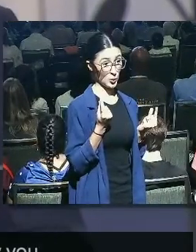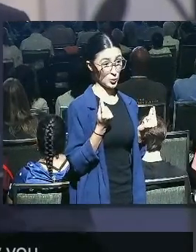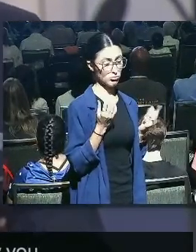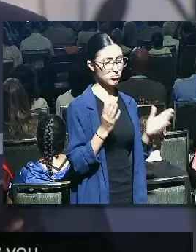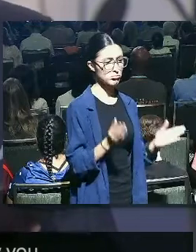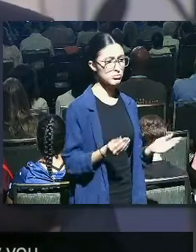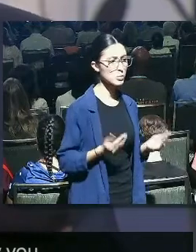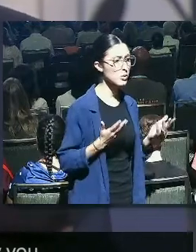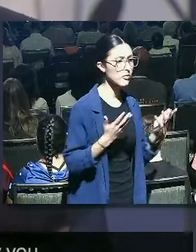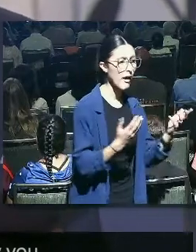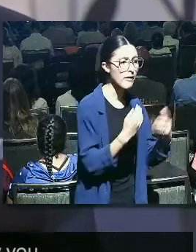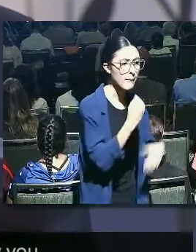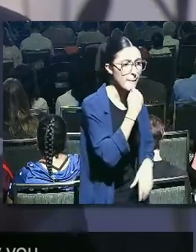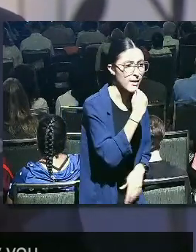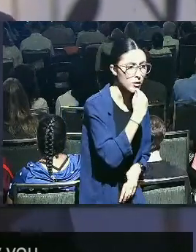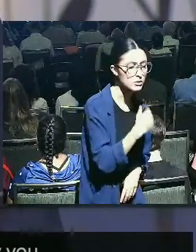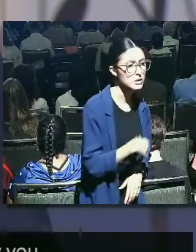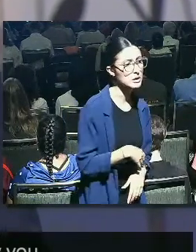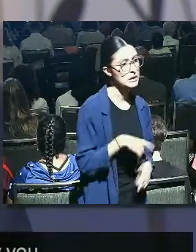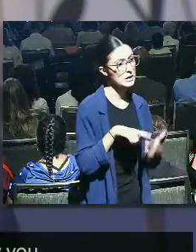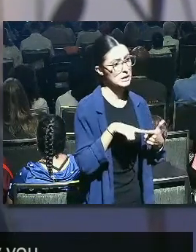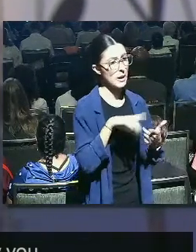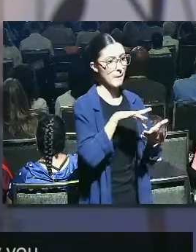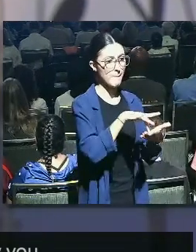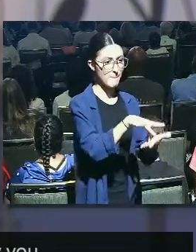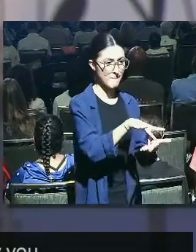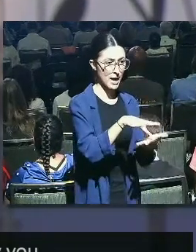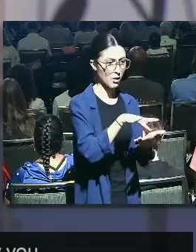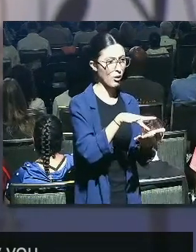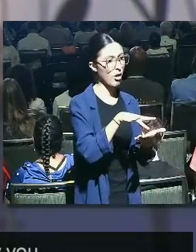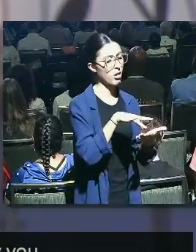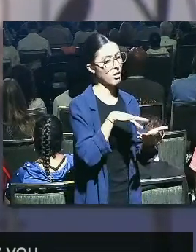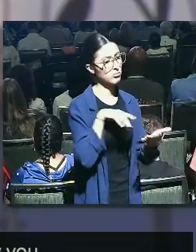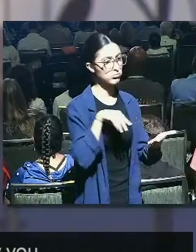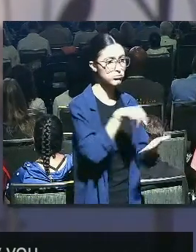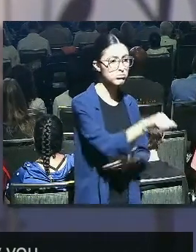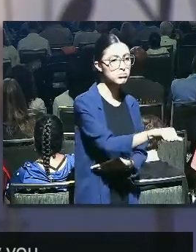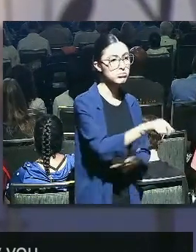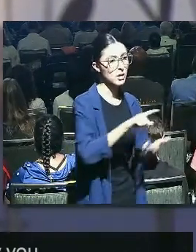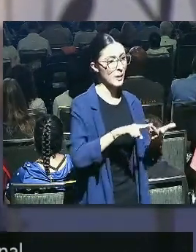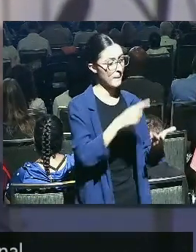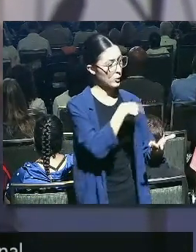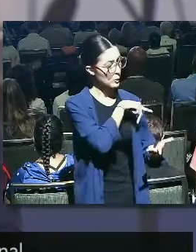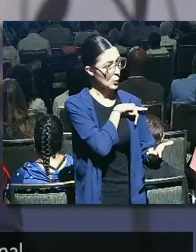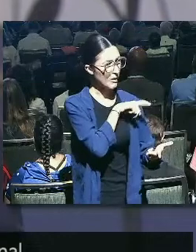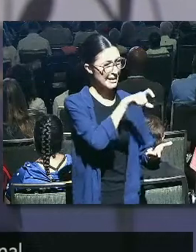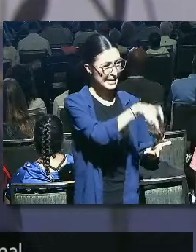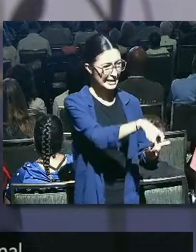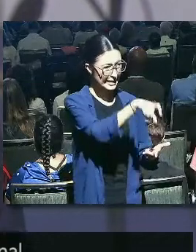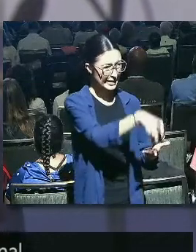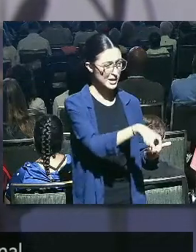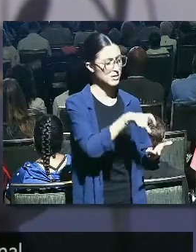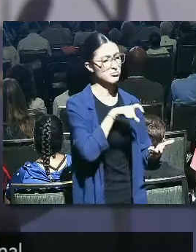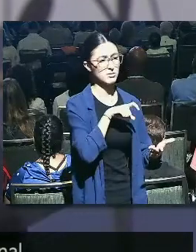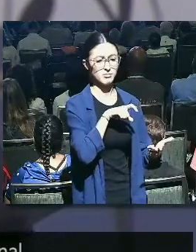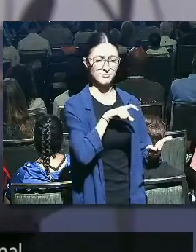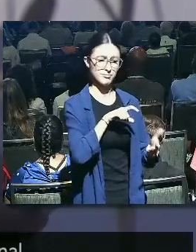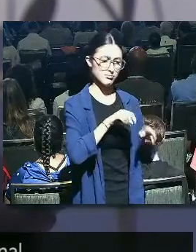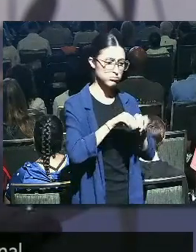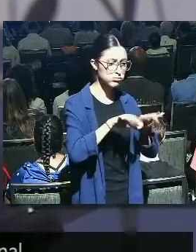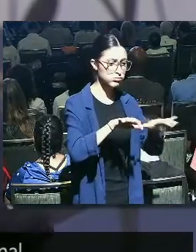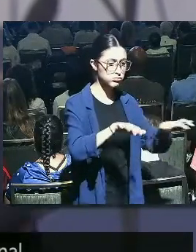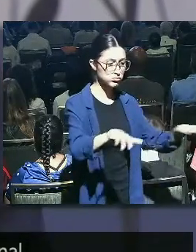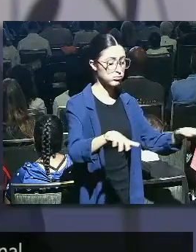meals, medical, personal necessities, get this, to over 70 countries,